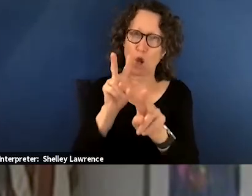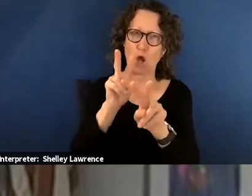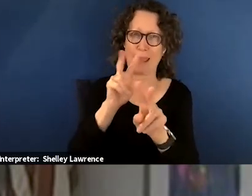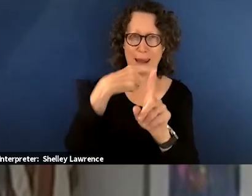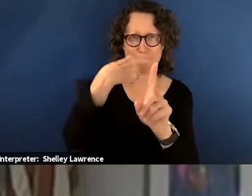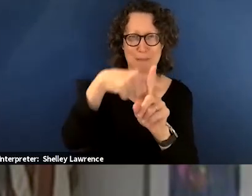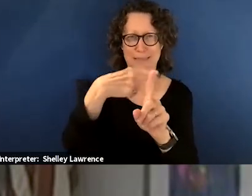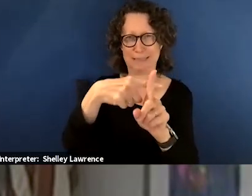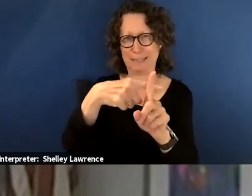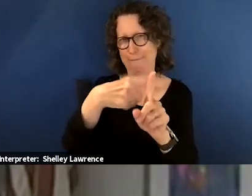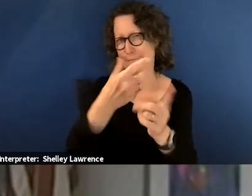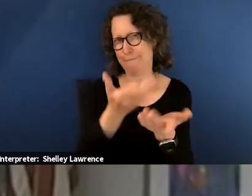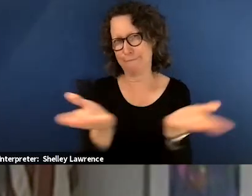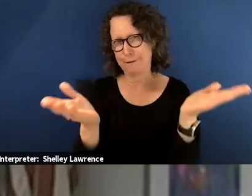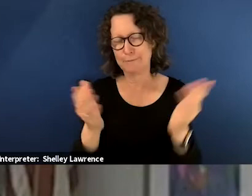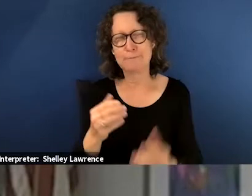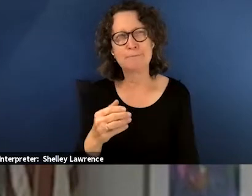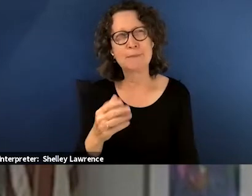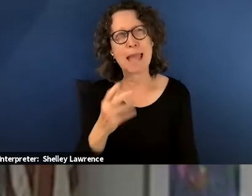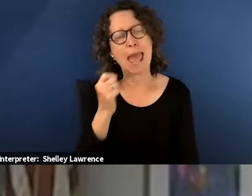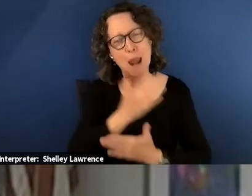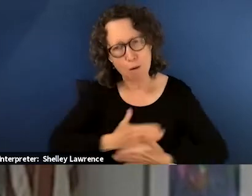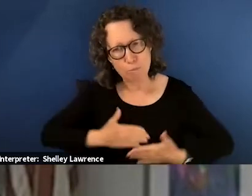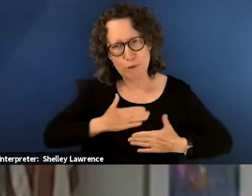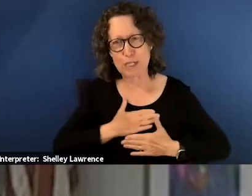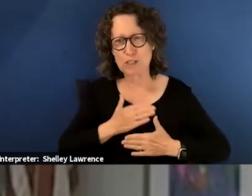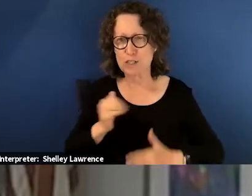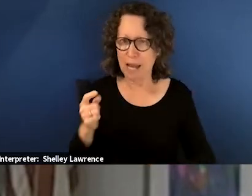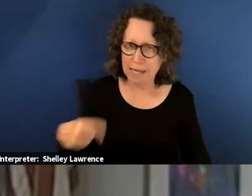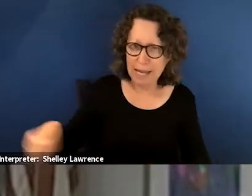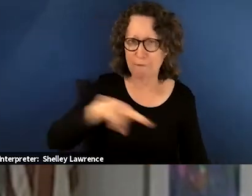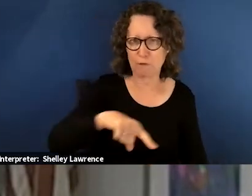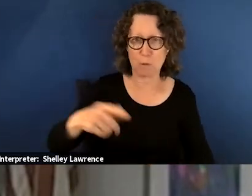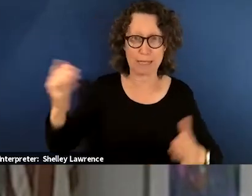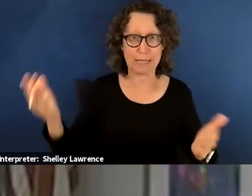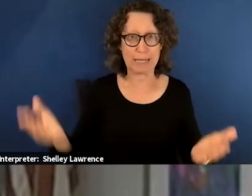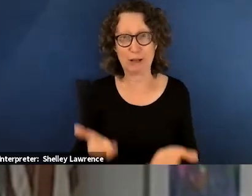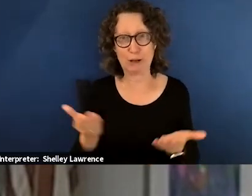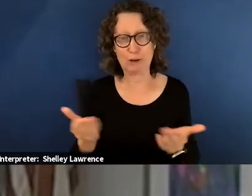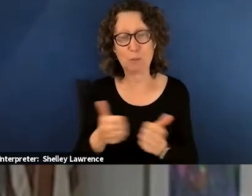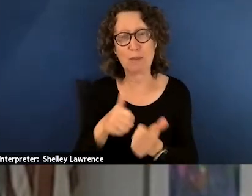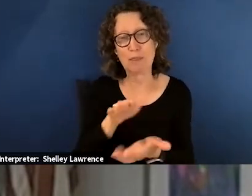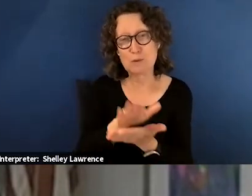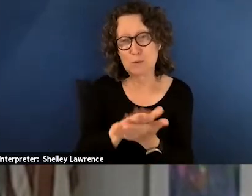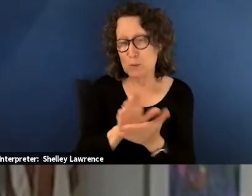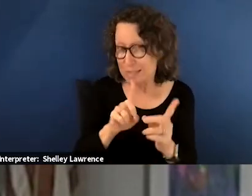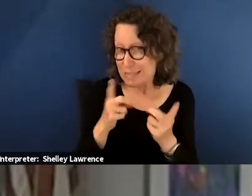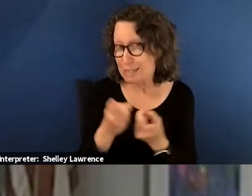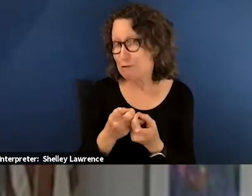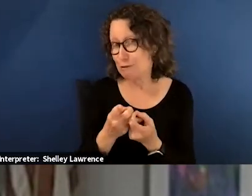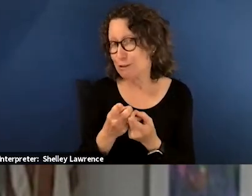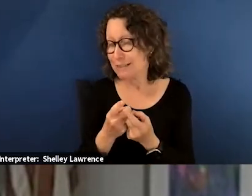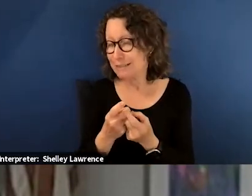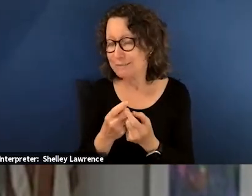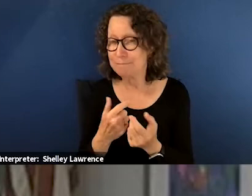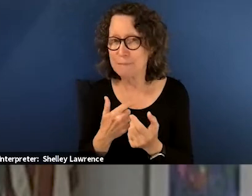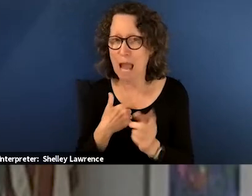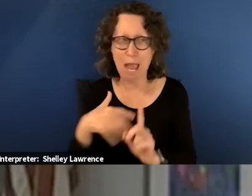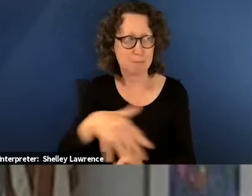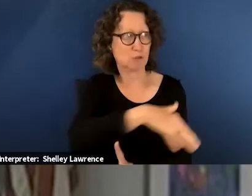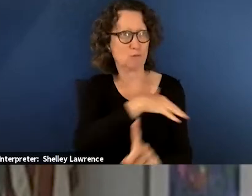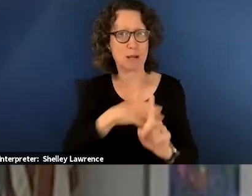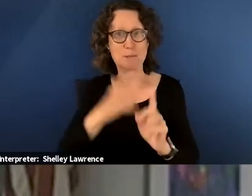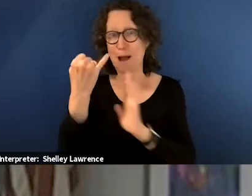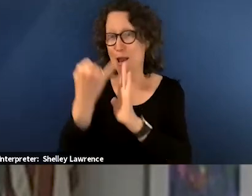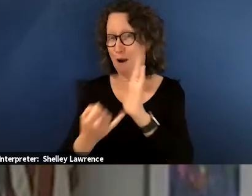positive and appreciate everyone here, you know, with the school district and such. I'm surrounded by art